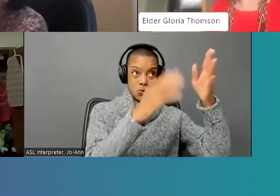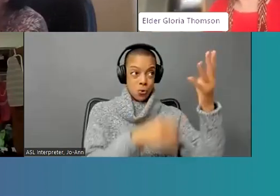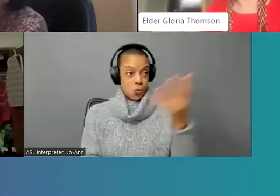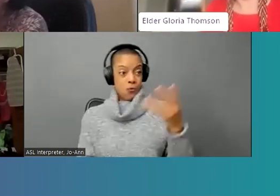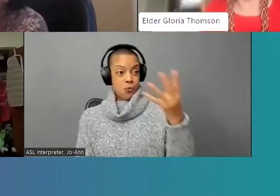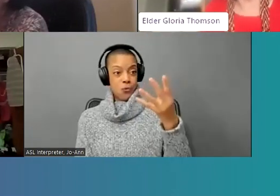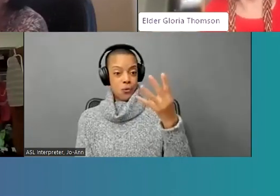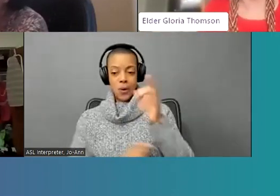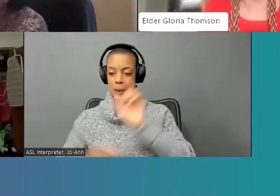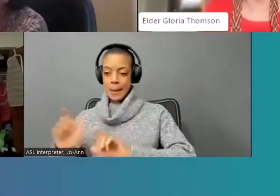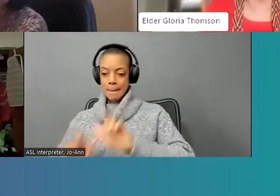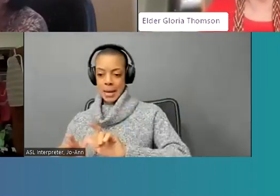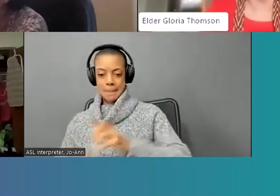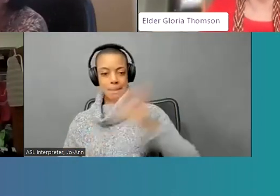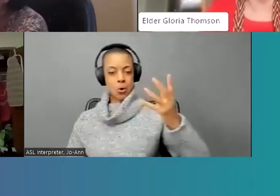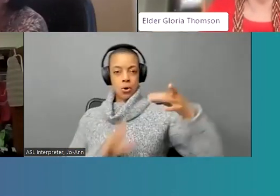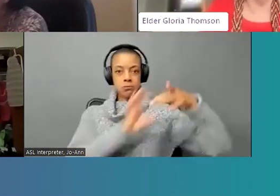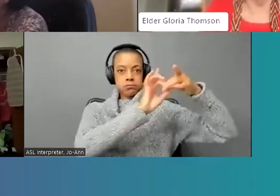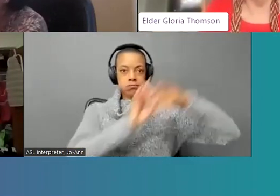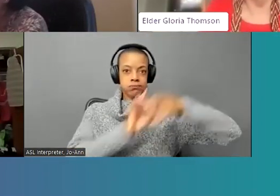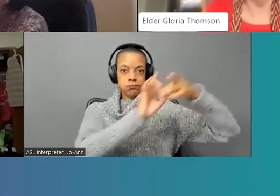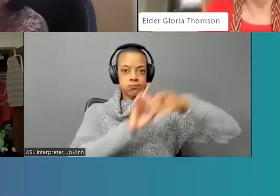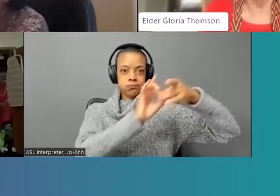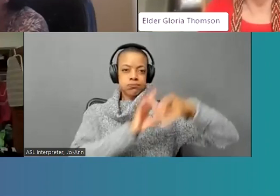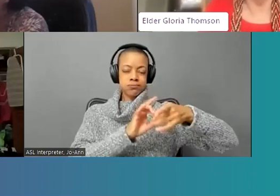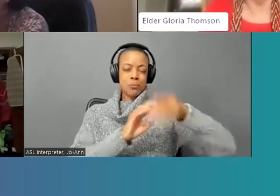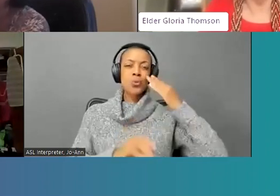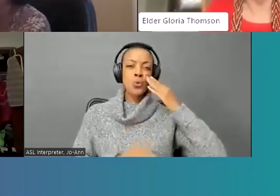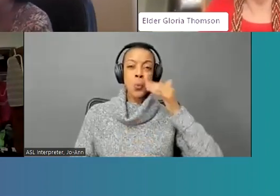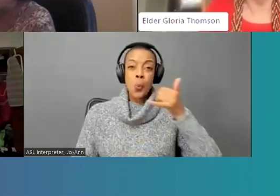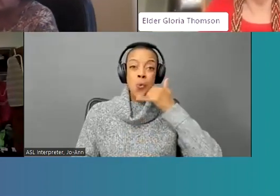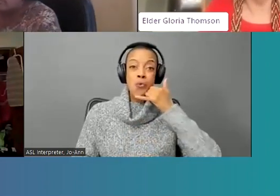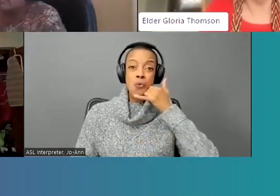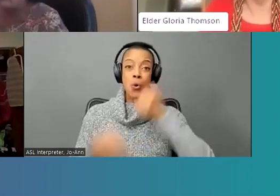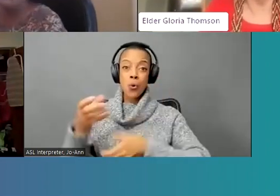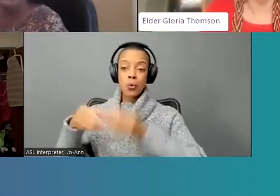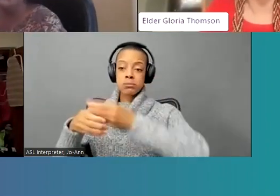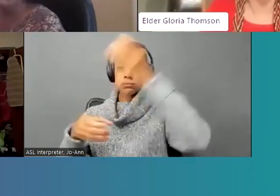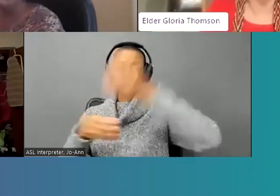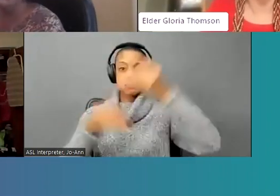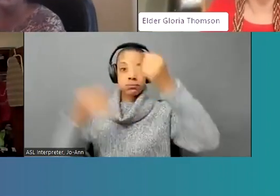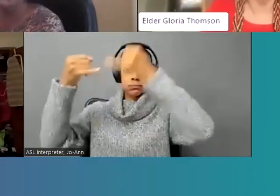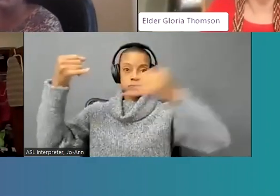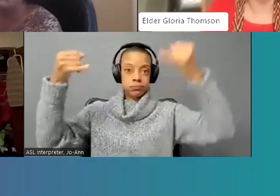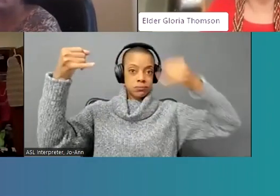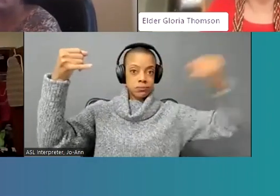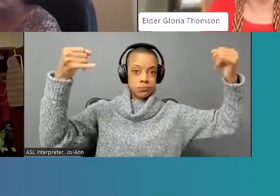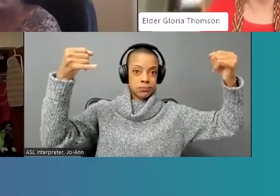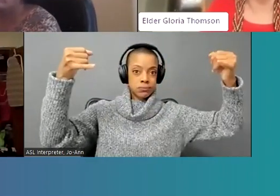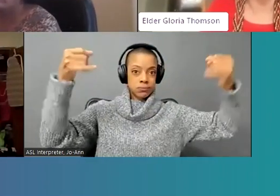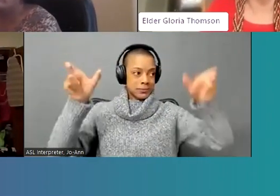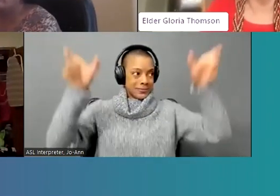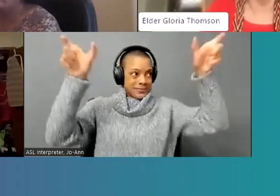like, you know, if you have a telephone line, and that they are the